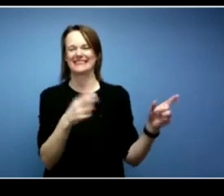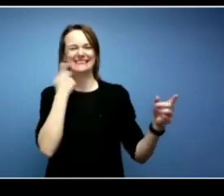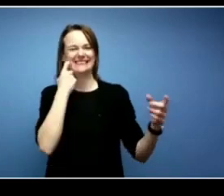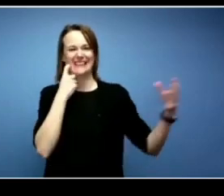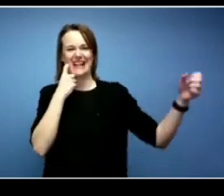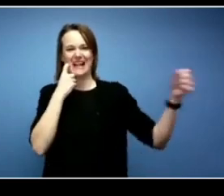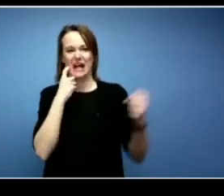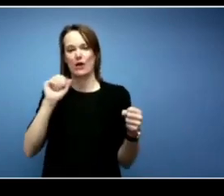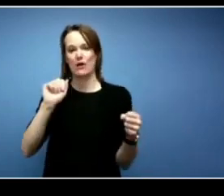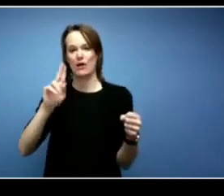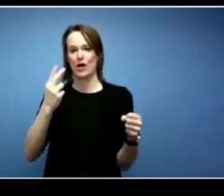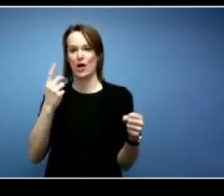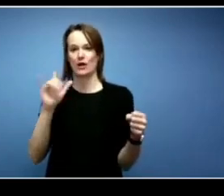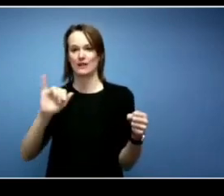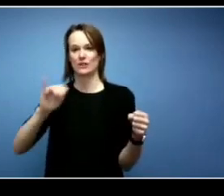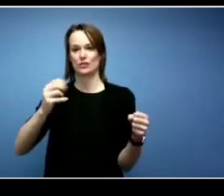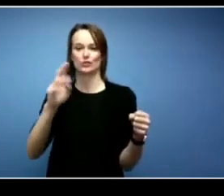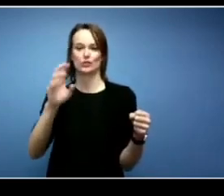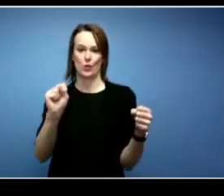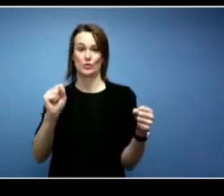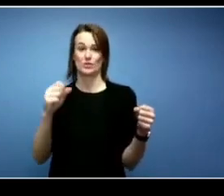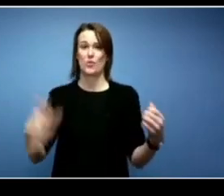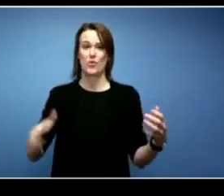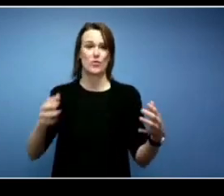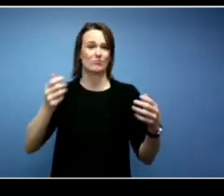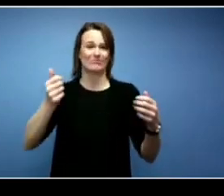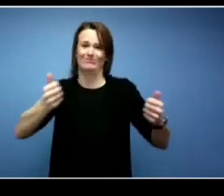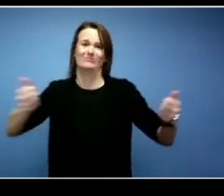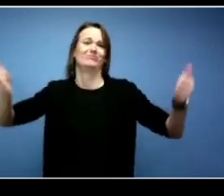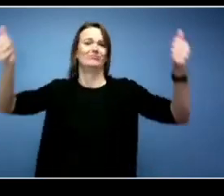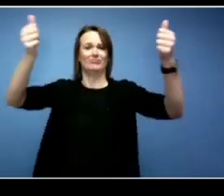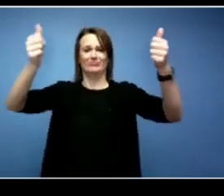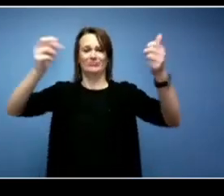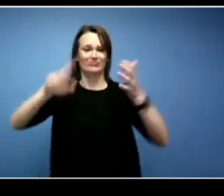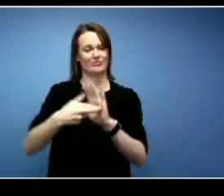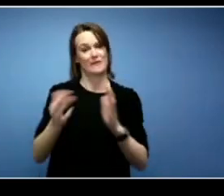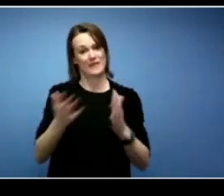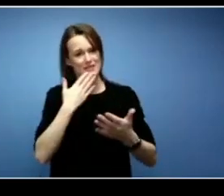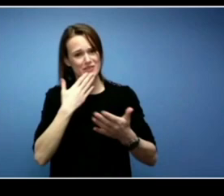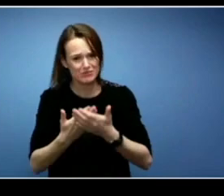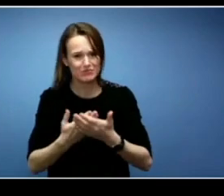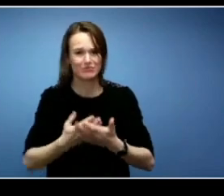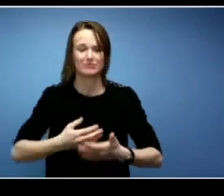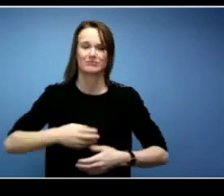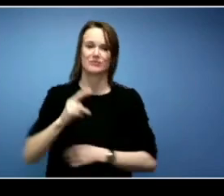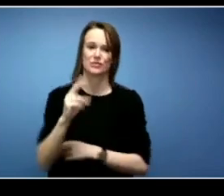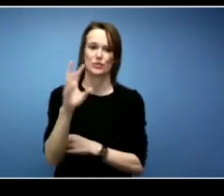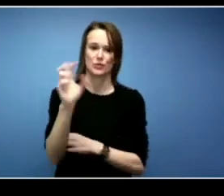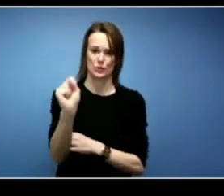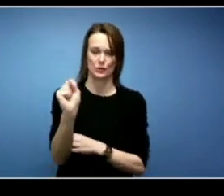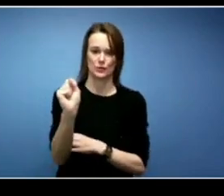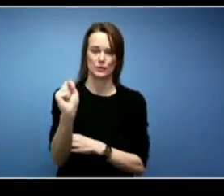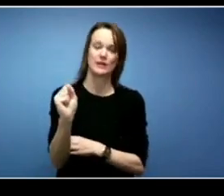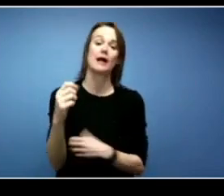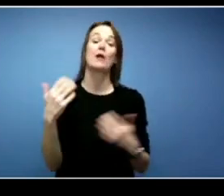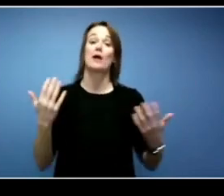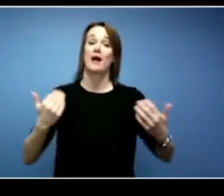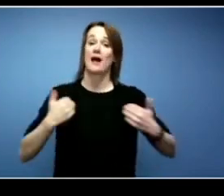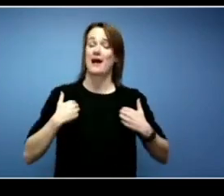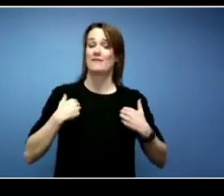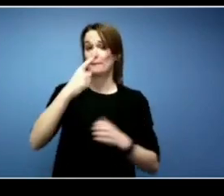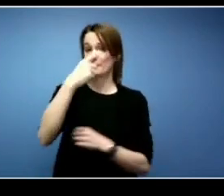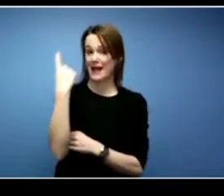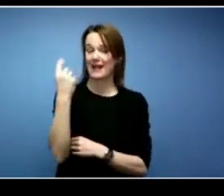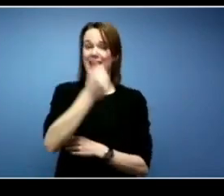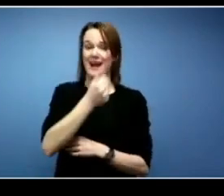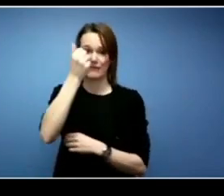roles at the college, and so needless to say, this is very good news. And we also have a Black and African Nova Scotian Employee Resource